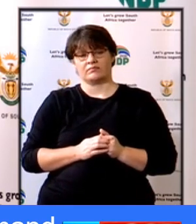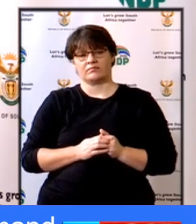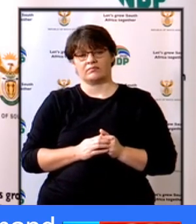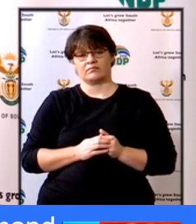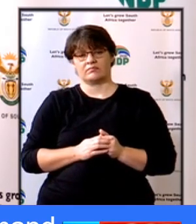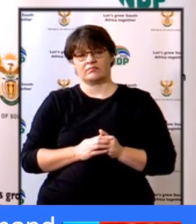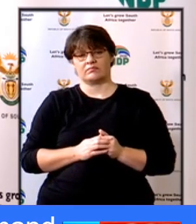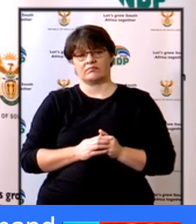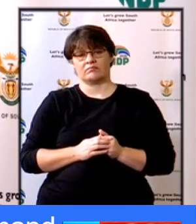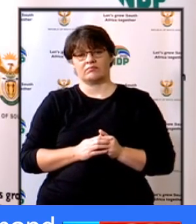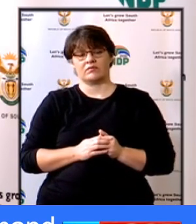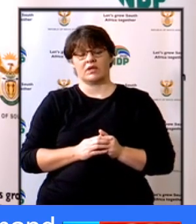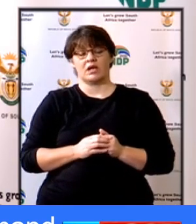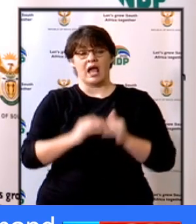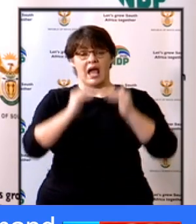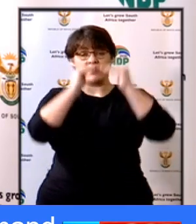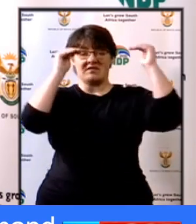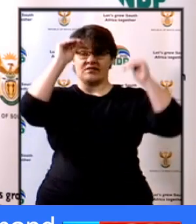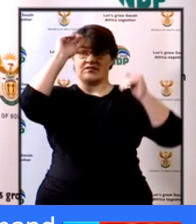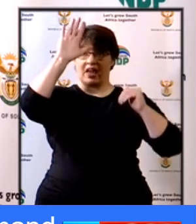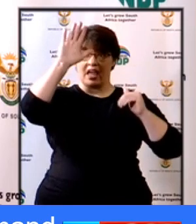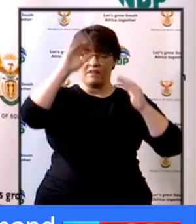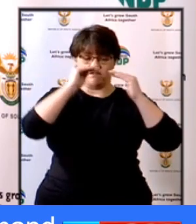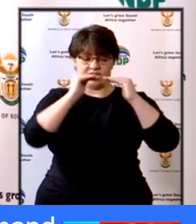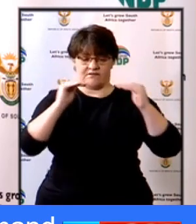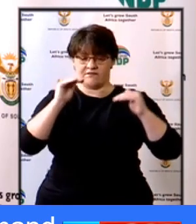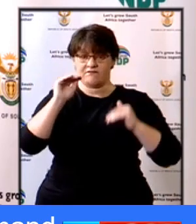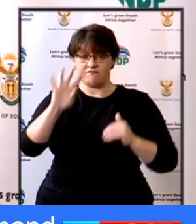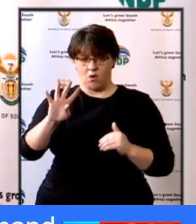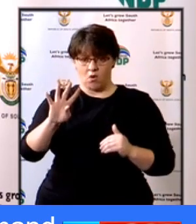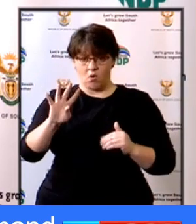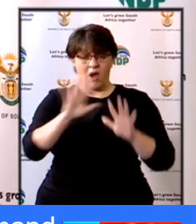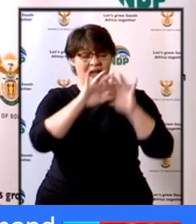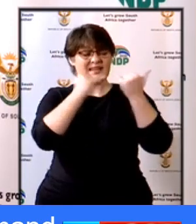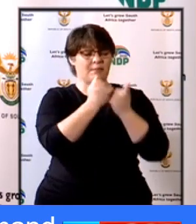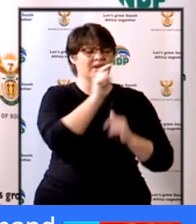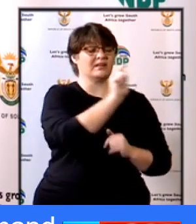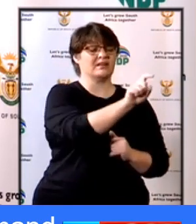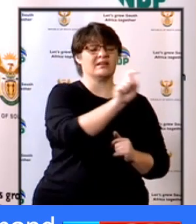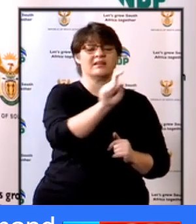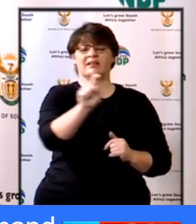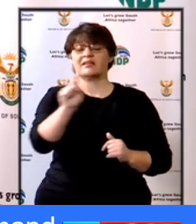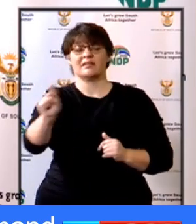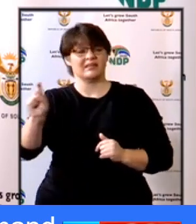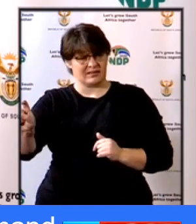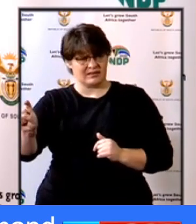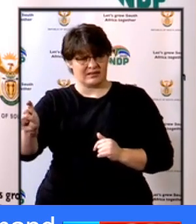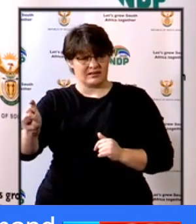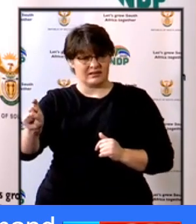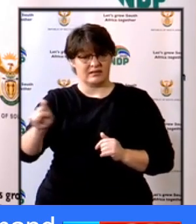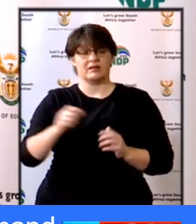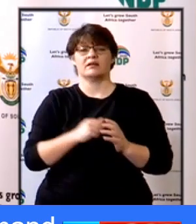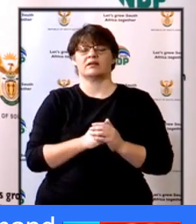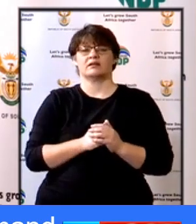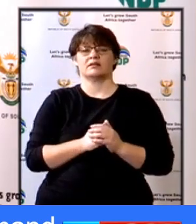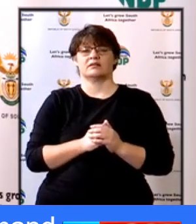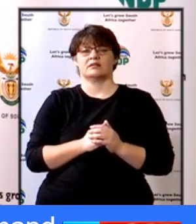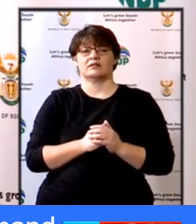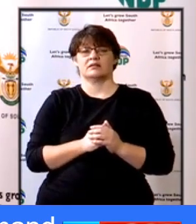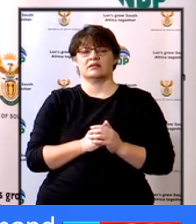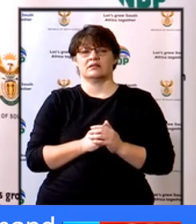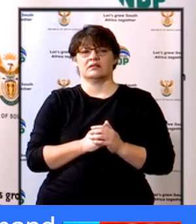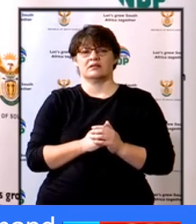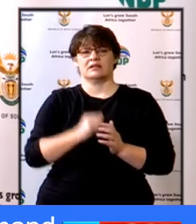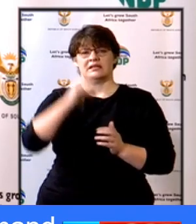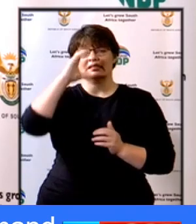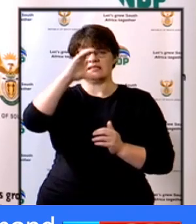During level 5 and 4, we had requested the companies and Intellectual Property Commission, it's known popularly